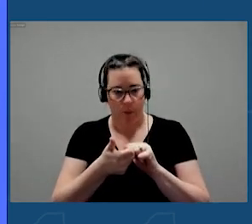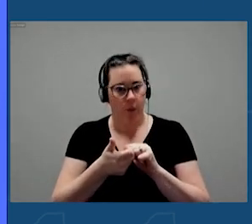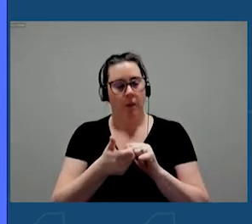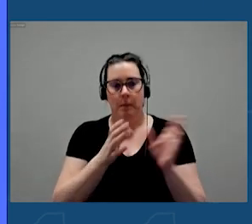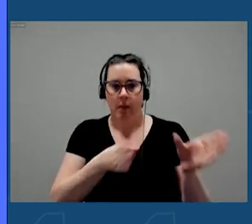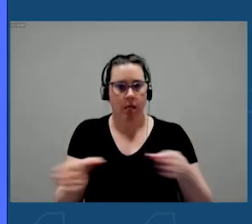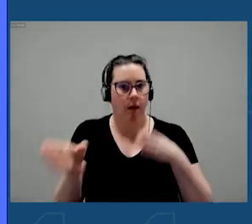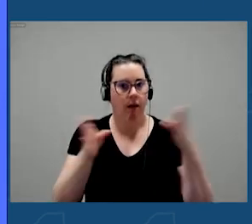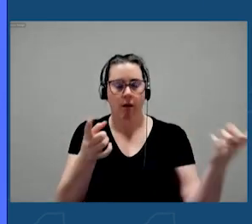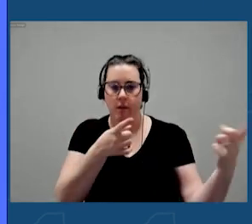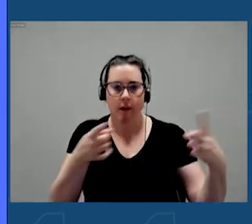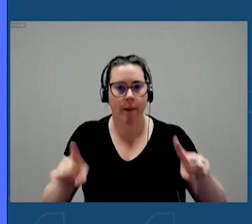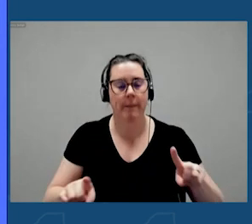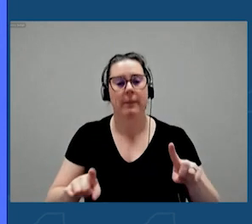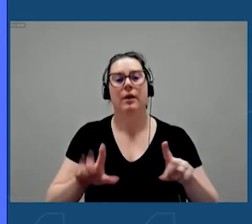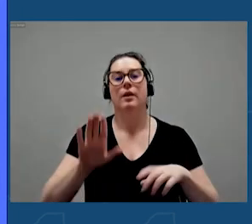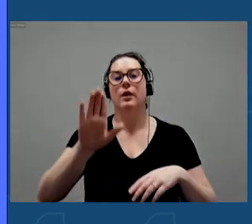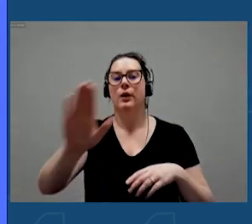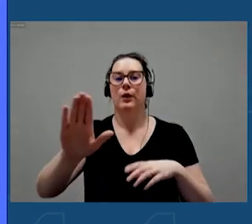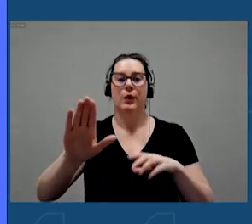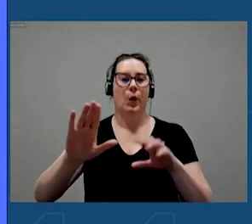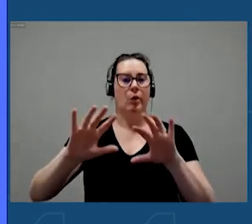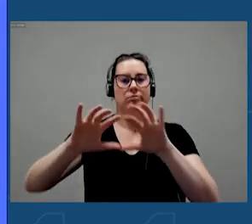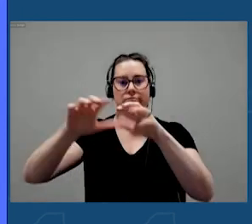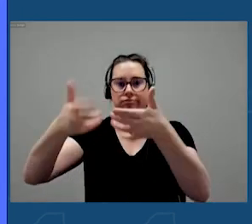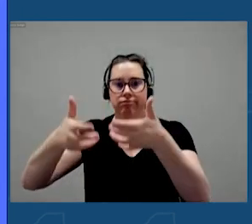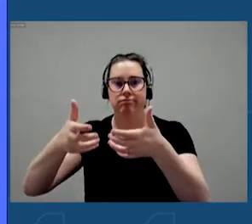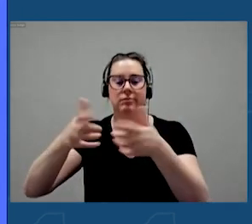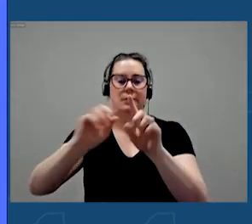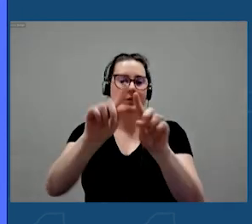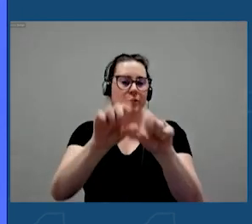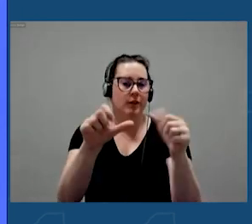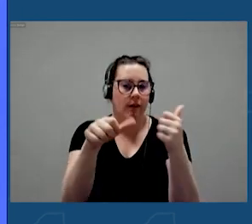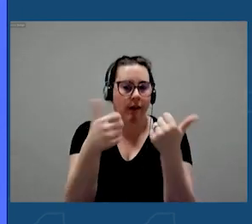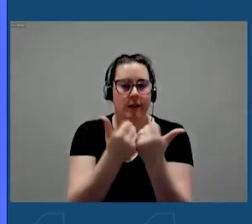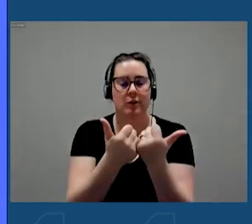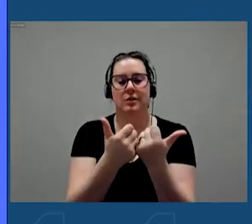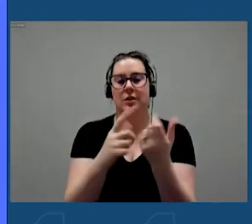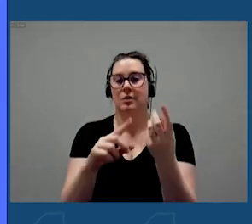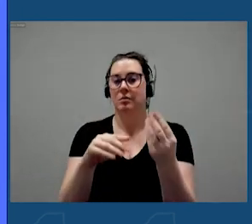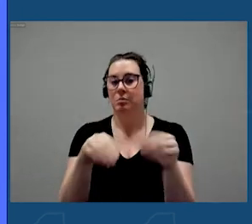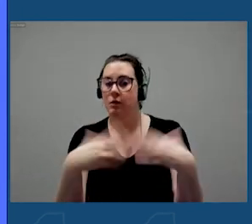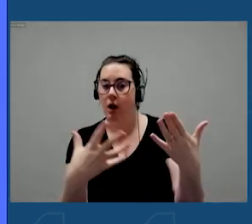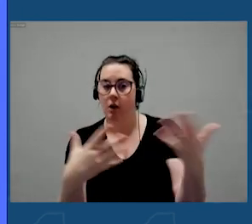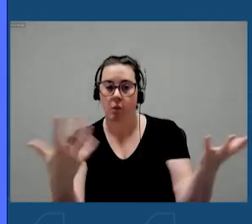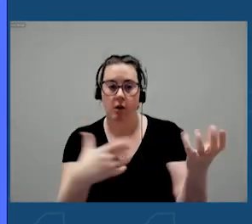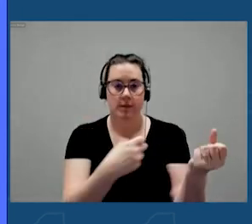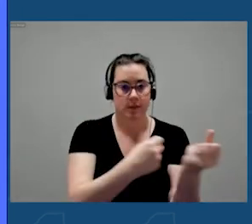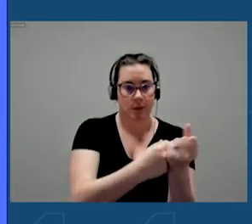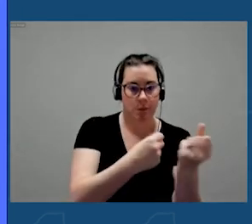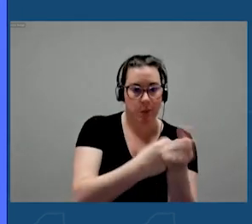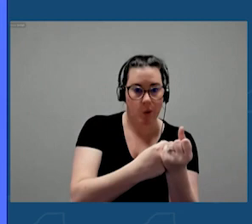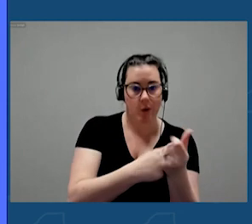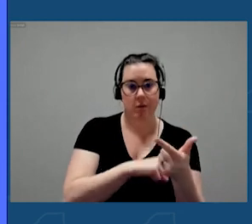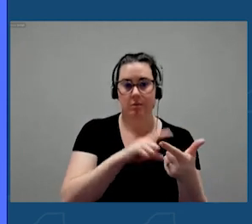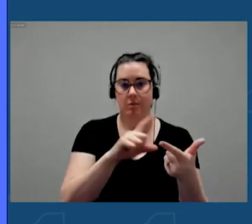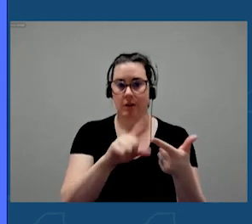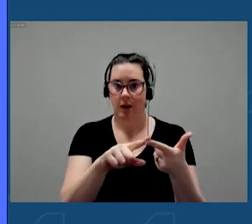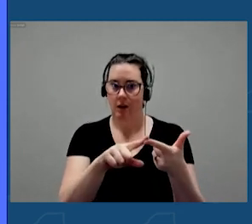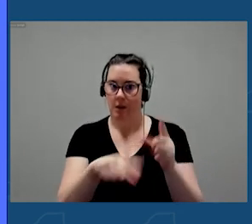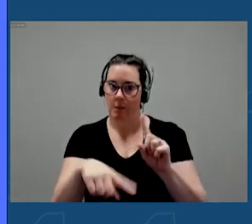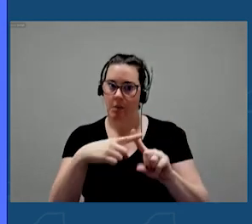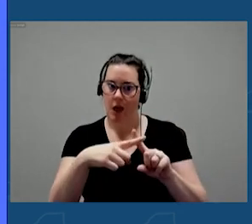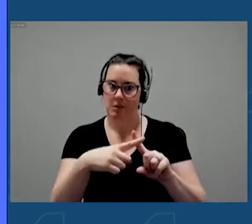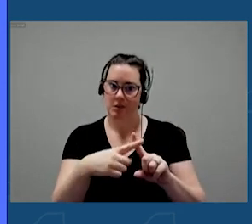administration, how your various agencies provide both the support the carrot and the stick behind